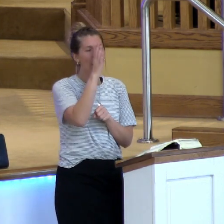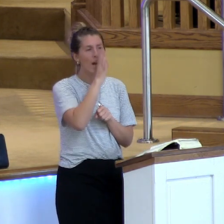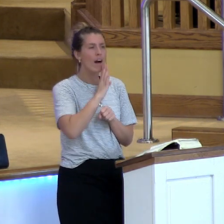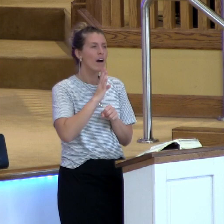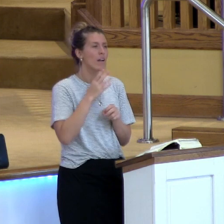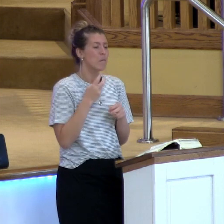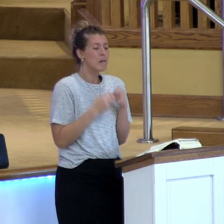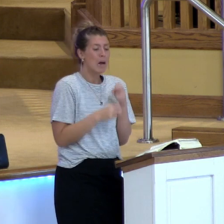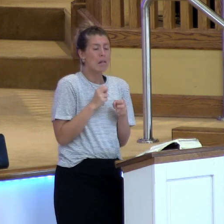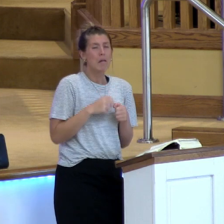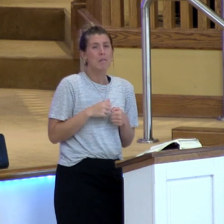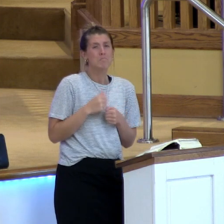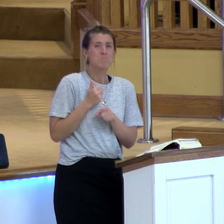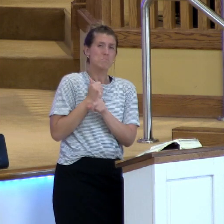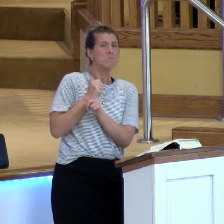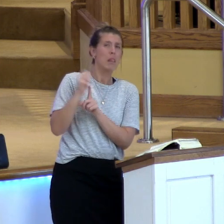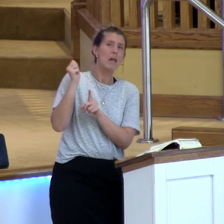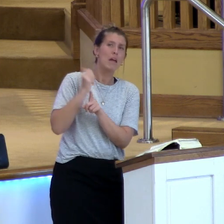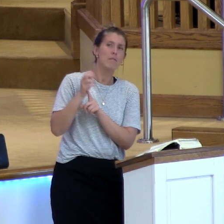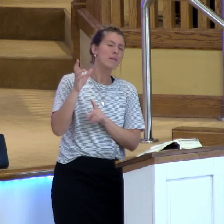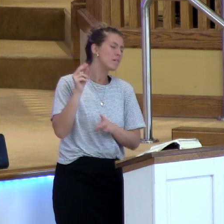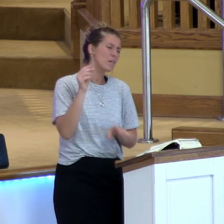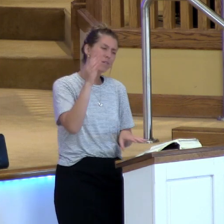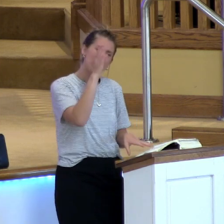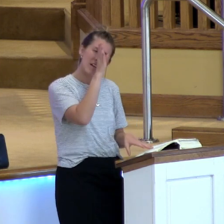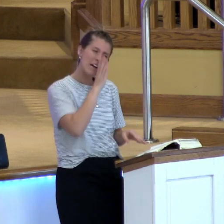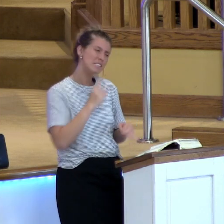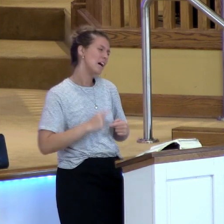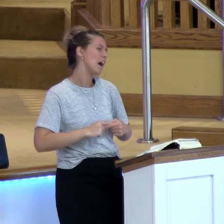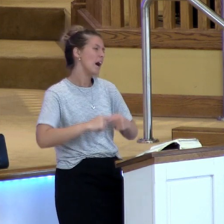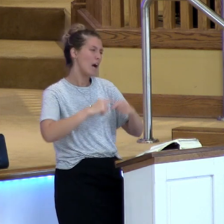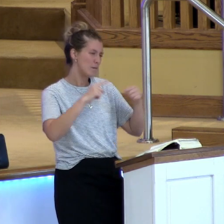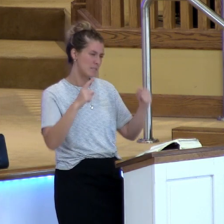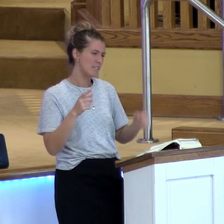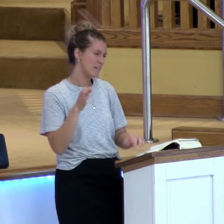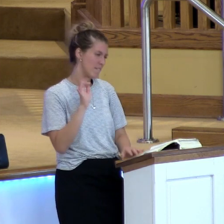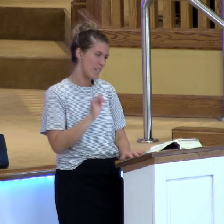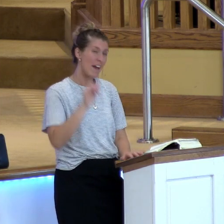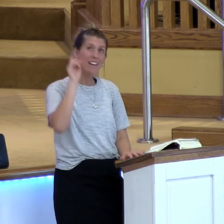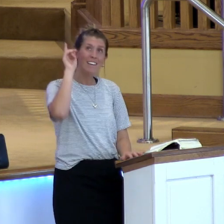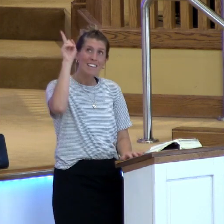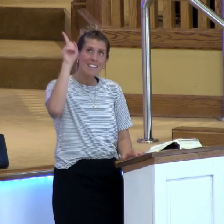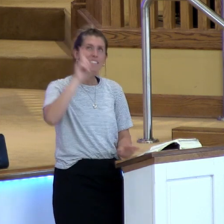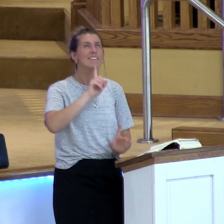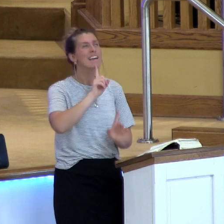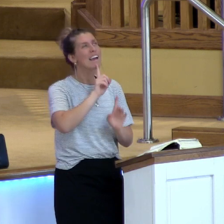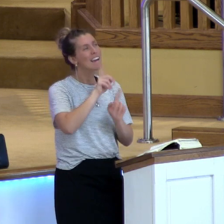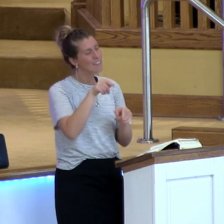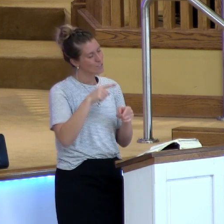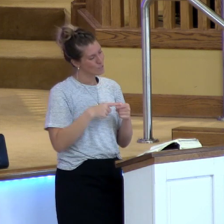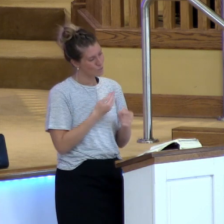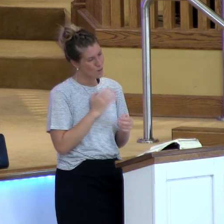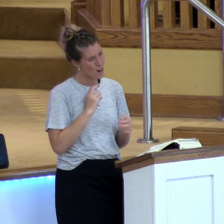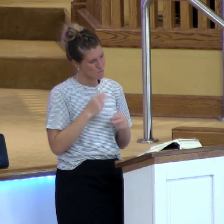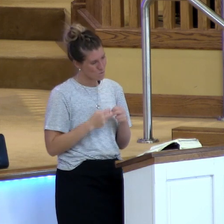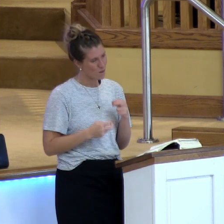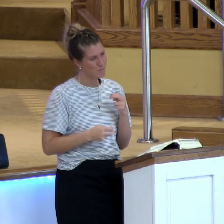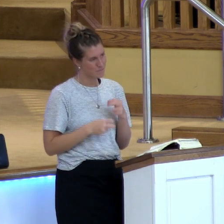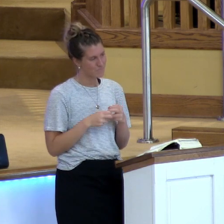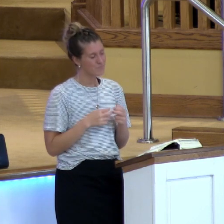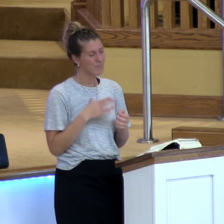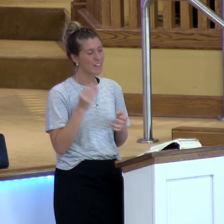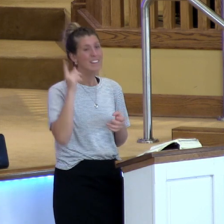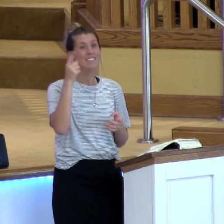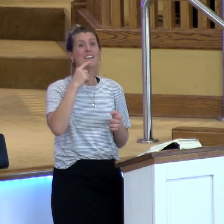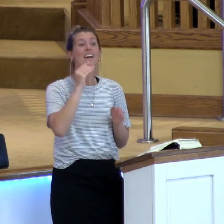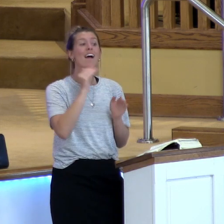for our problems. When God is the absolute opposite of that. He is the answer to our problems. And he